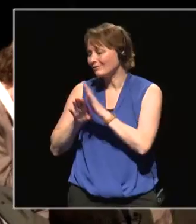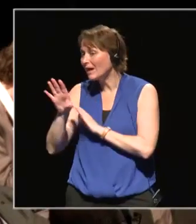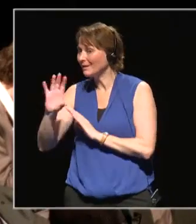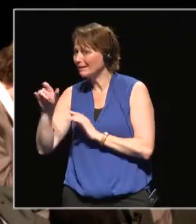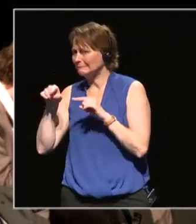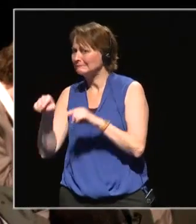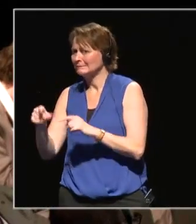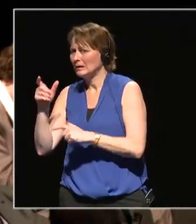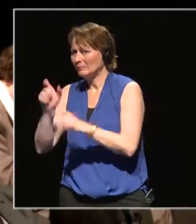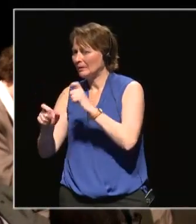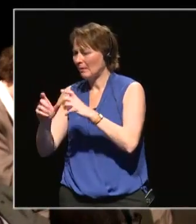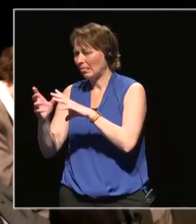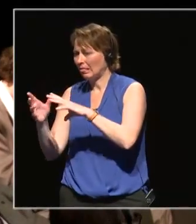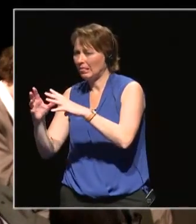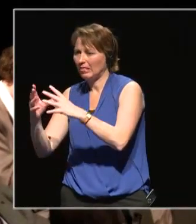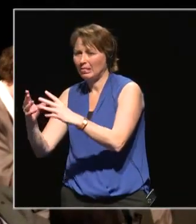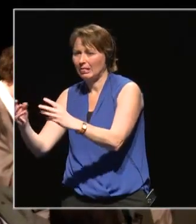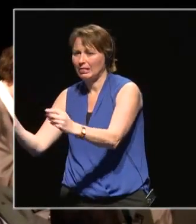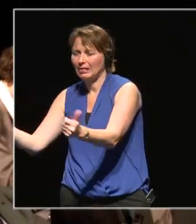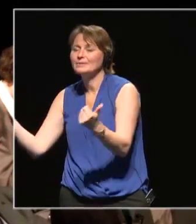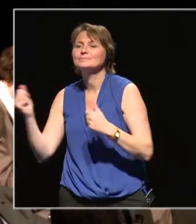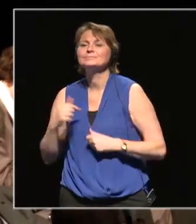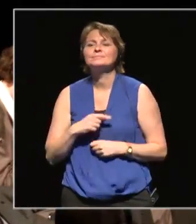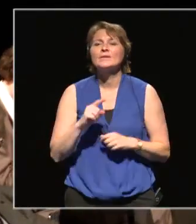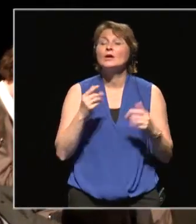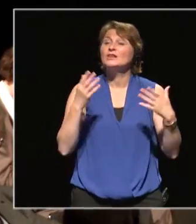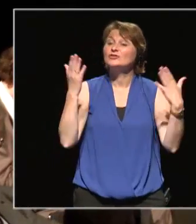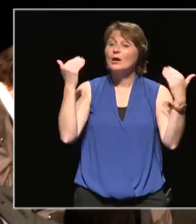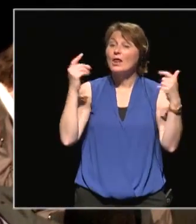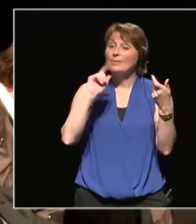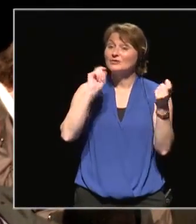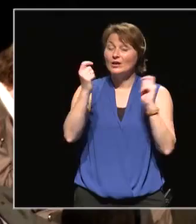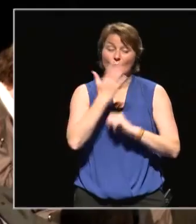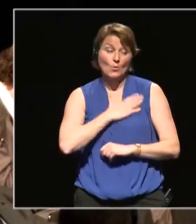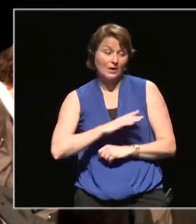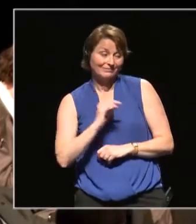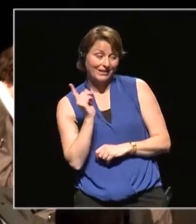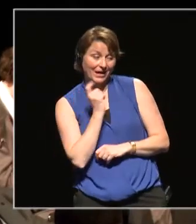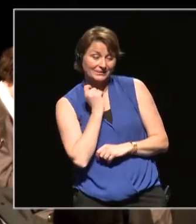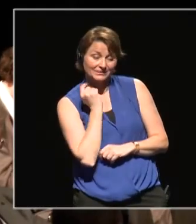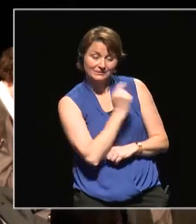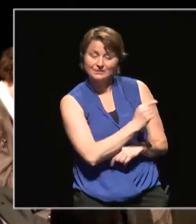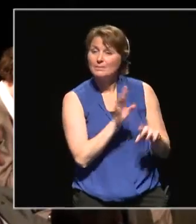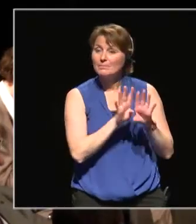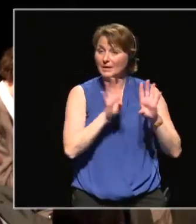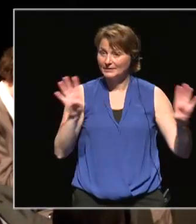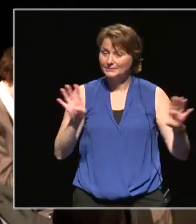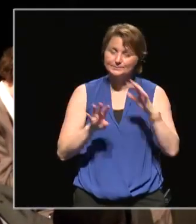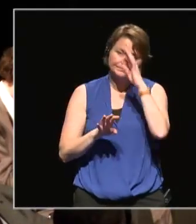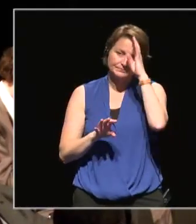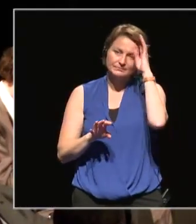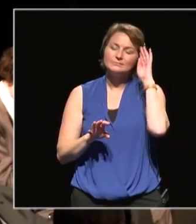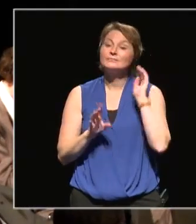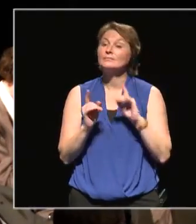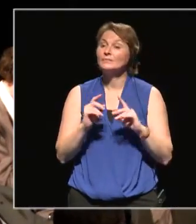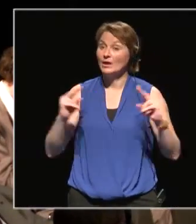Climate finance has been mentioned a lot. I wanted to talk about, or ask at least the people on the panel, is